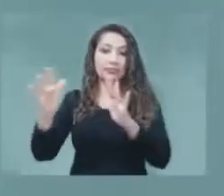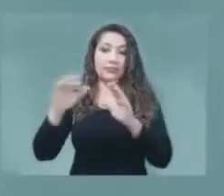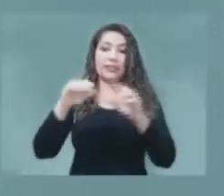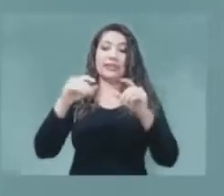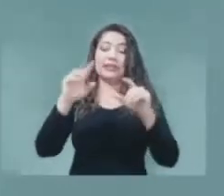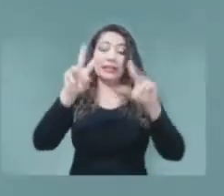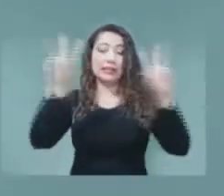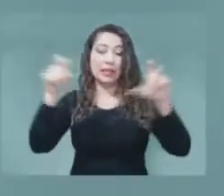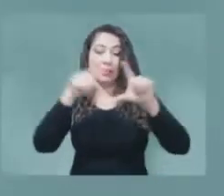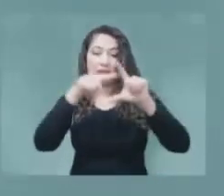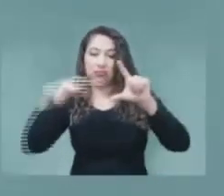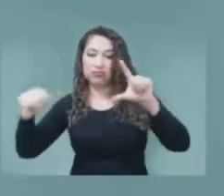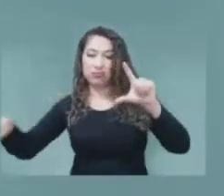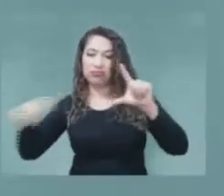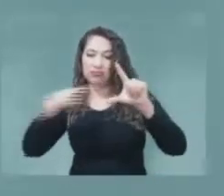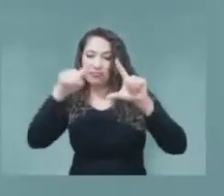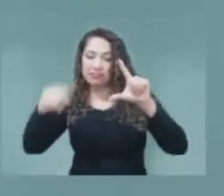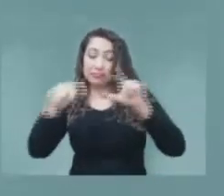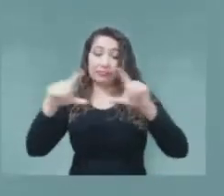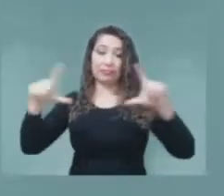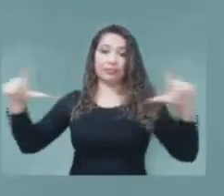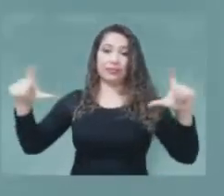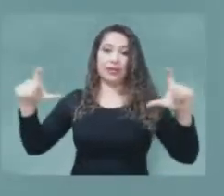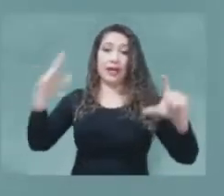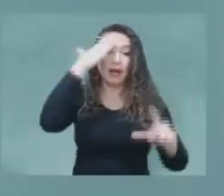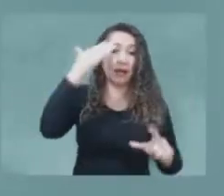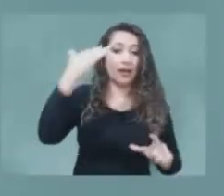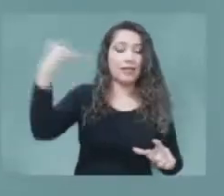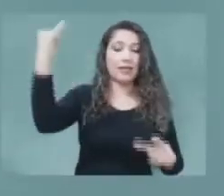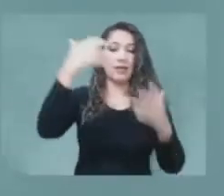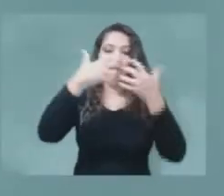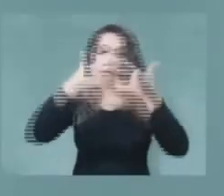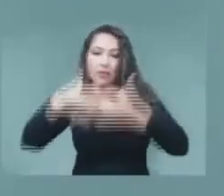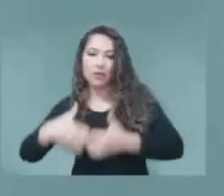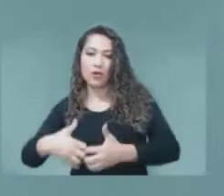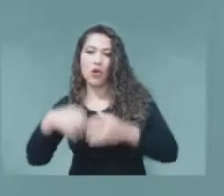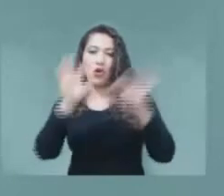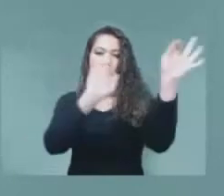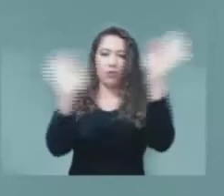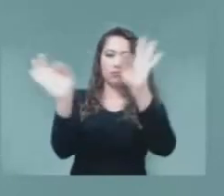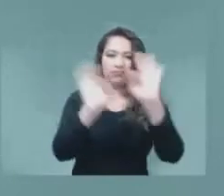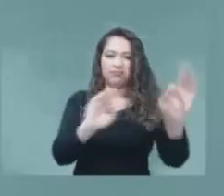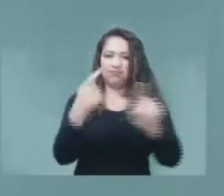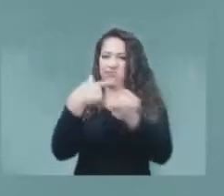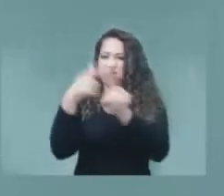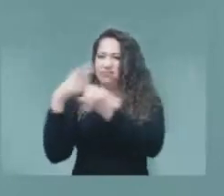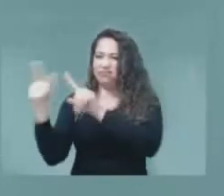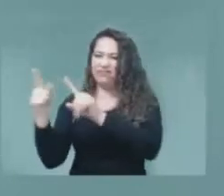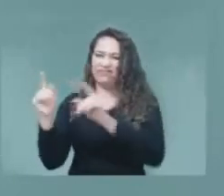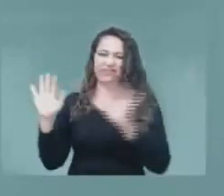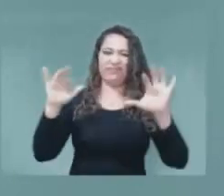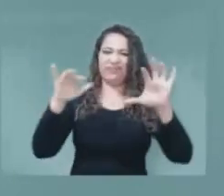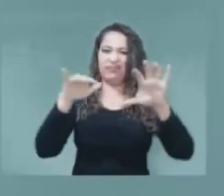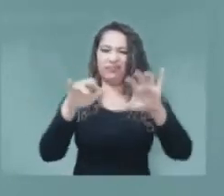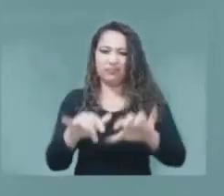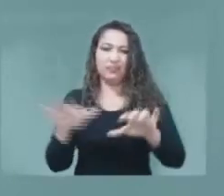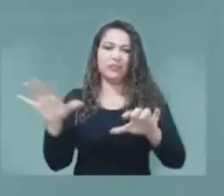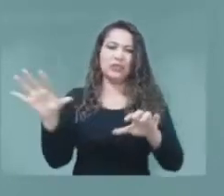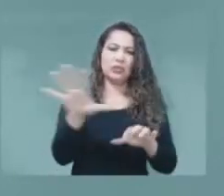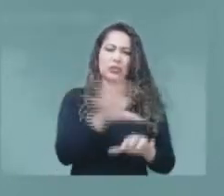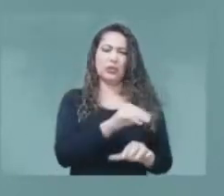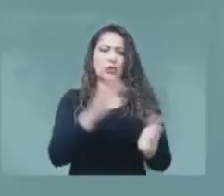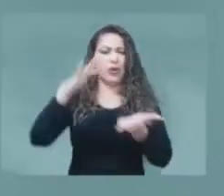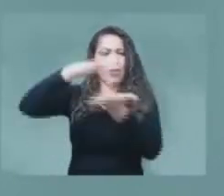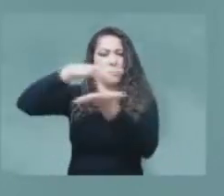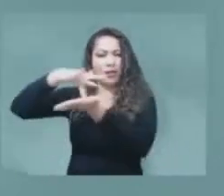comes to spectrum. Greetings to the representative of the academia, industries, from different multinational organizations and trade guilds.